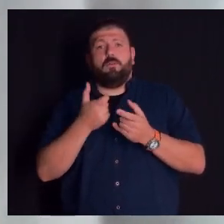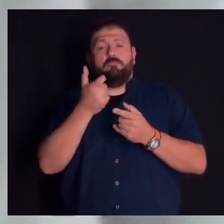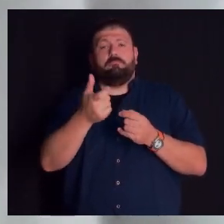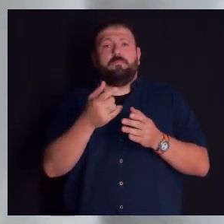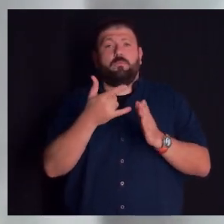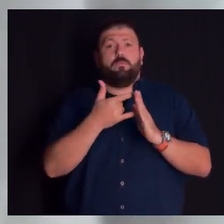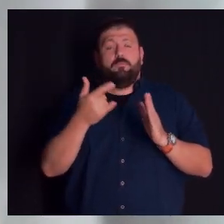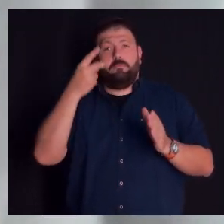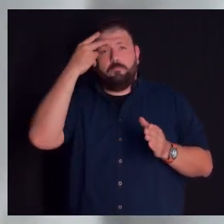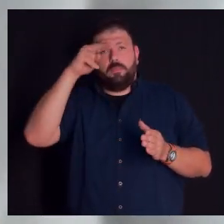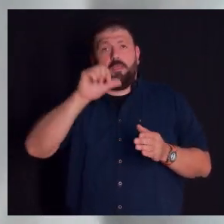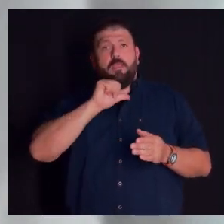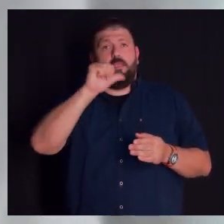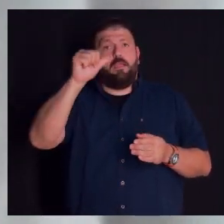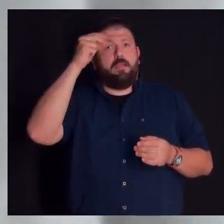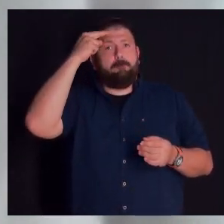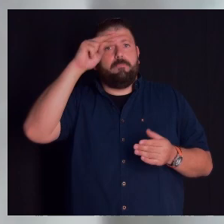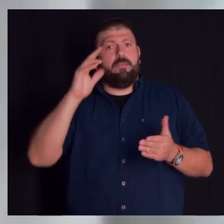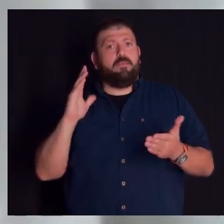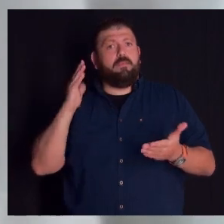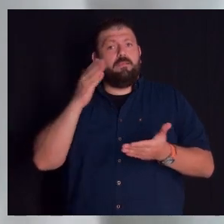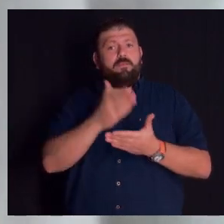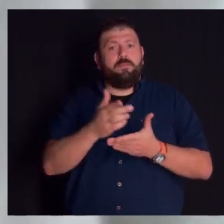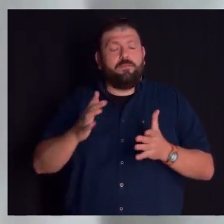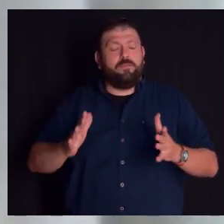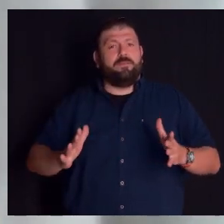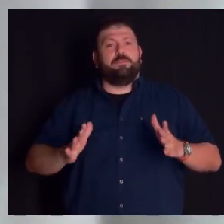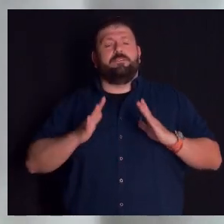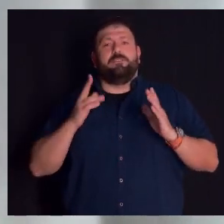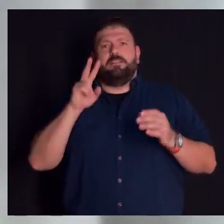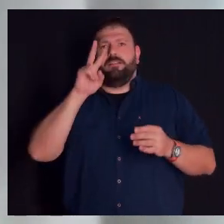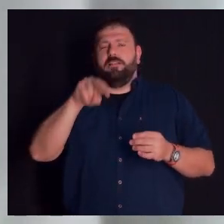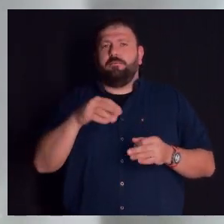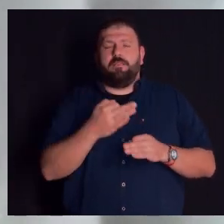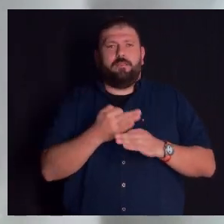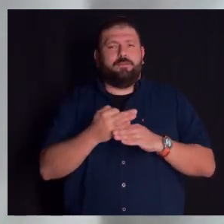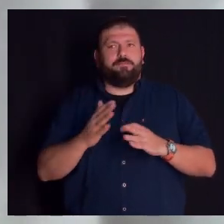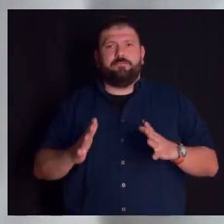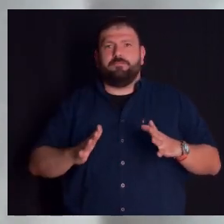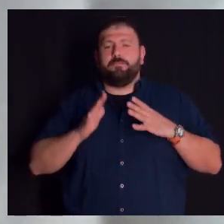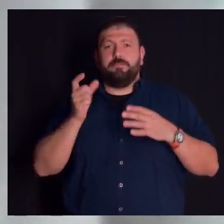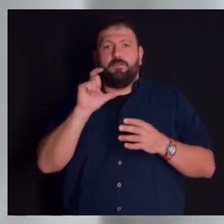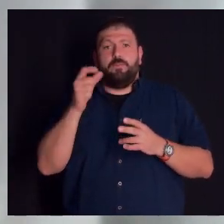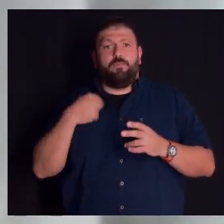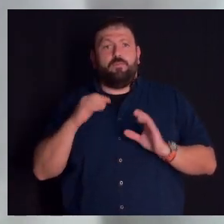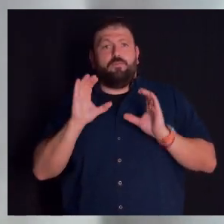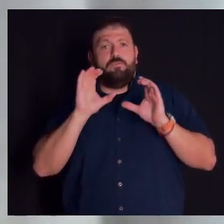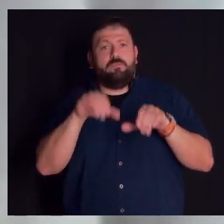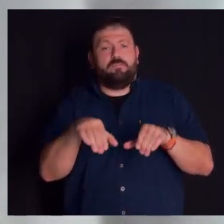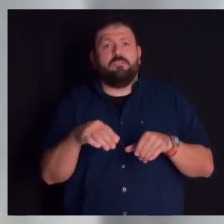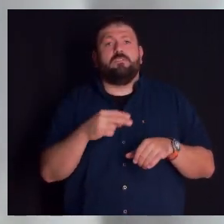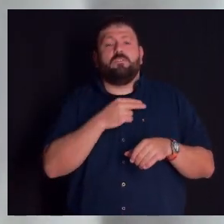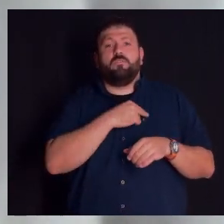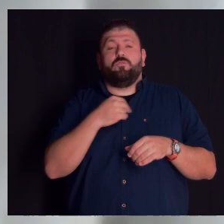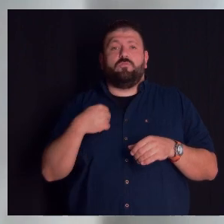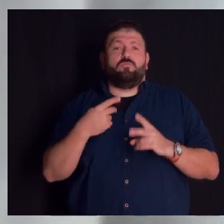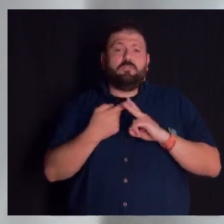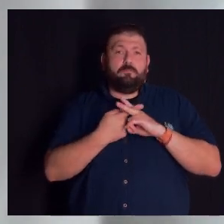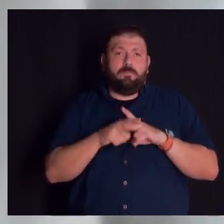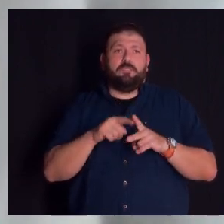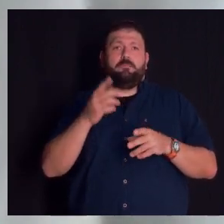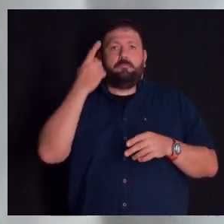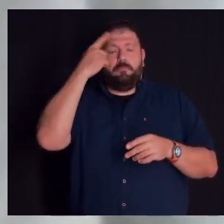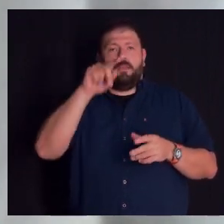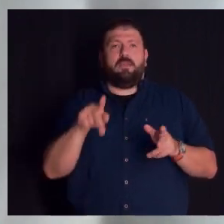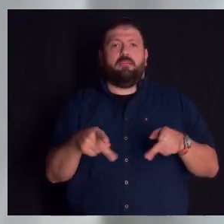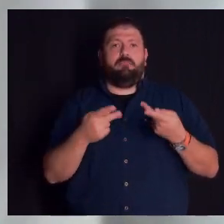the incentive is a trip to Mexico. So that's why I found out that there's a lot of surprises. I